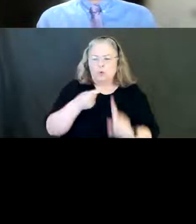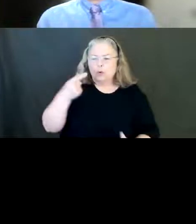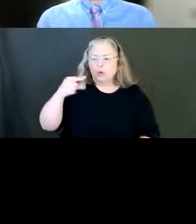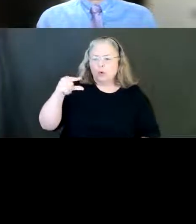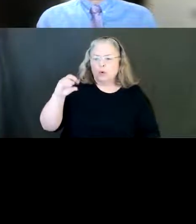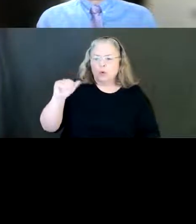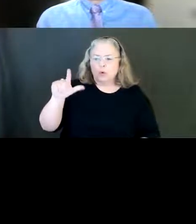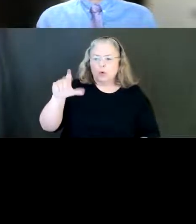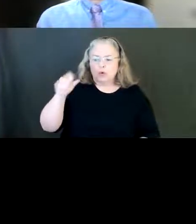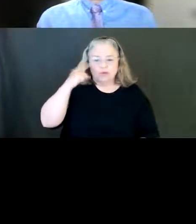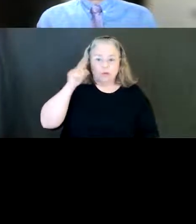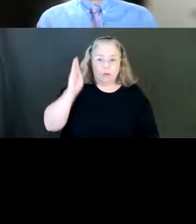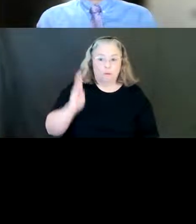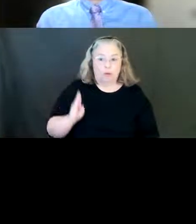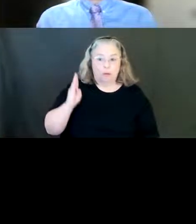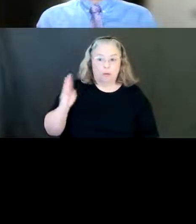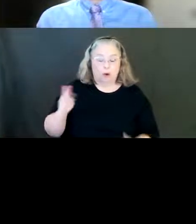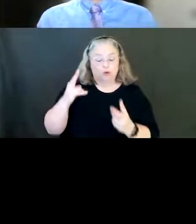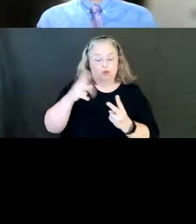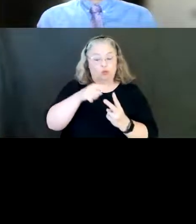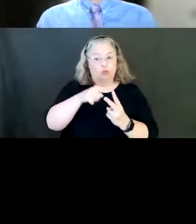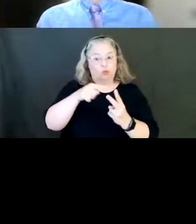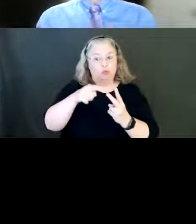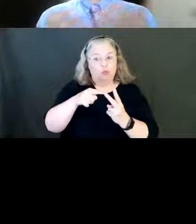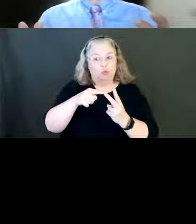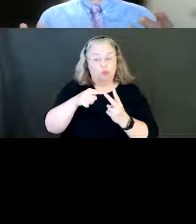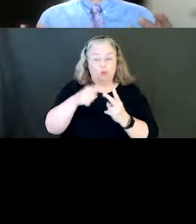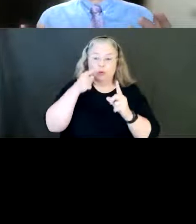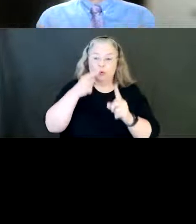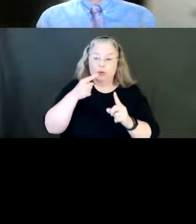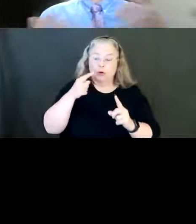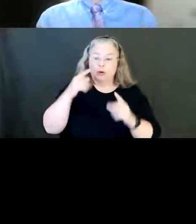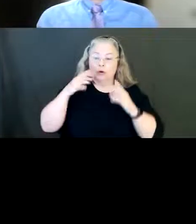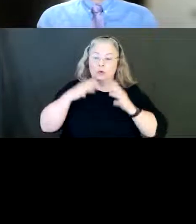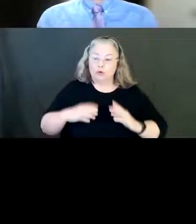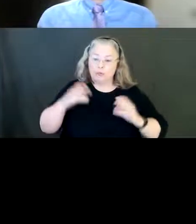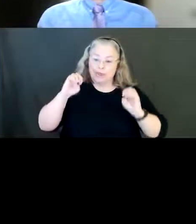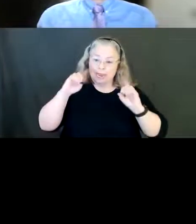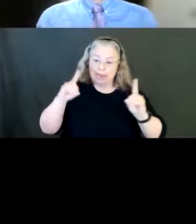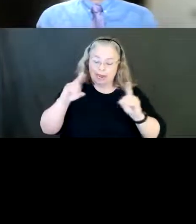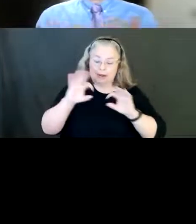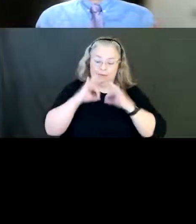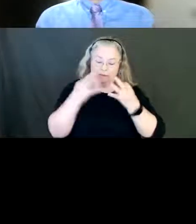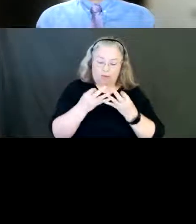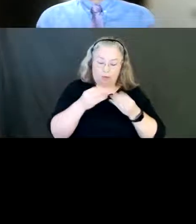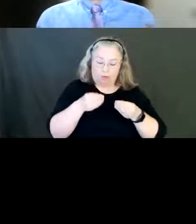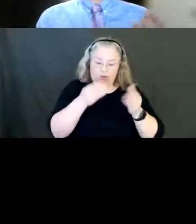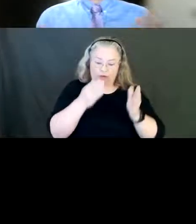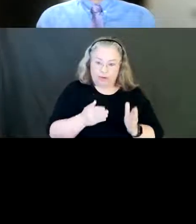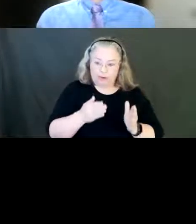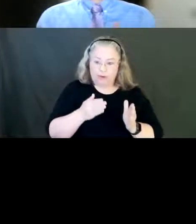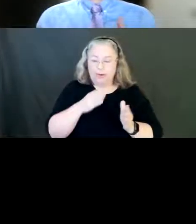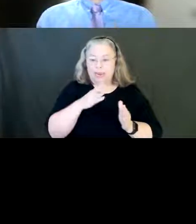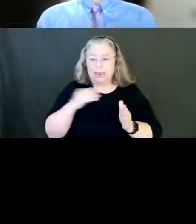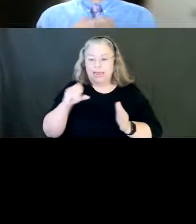Brilliant Beginnings, 2 of those goals are consumer education, families and providers, and then state staff.